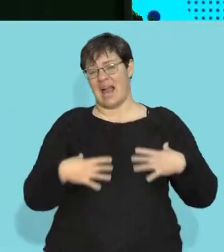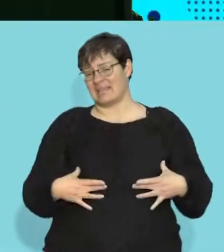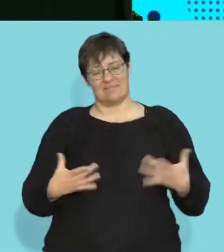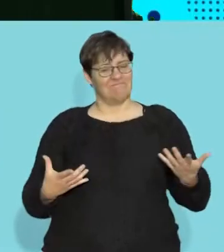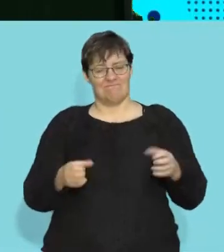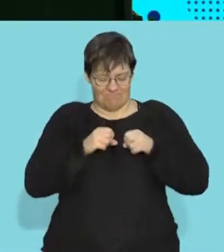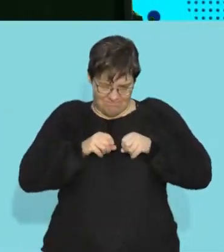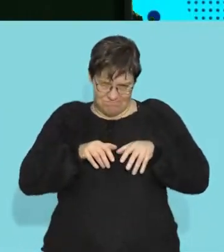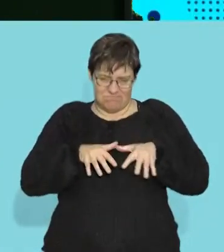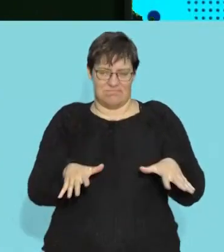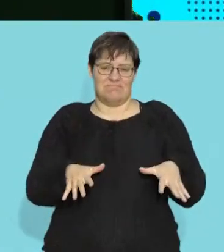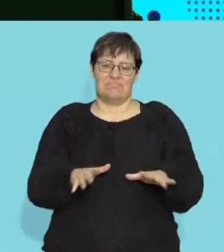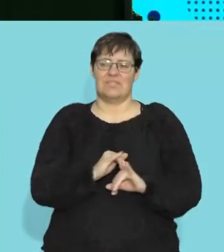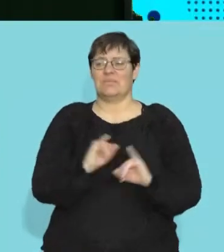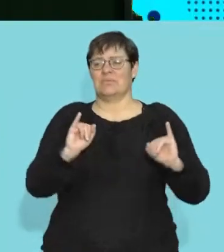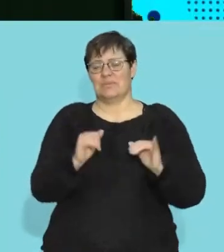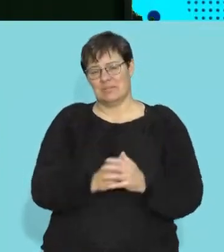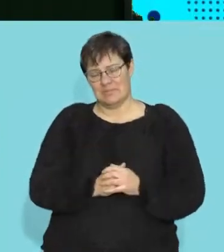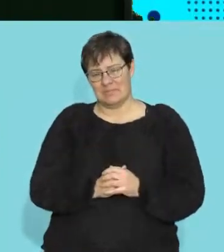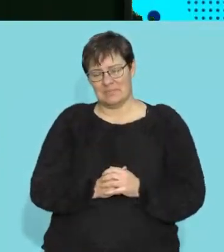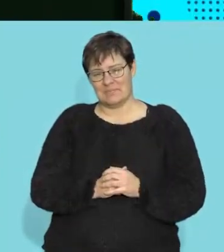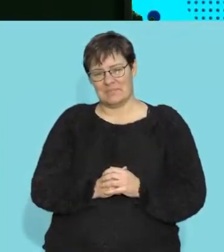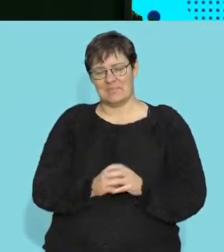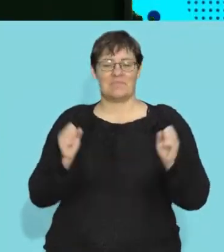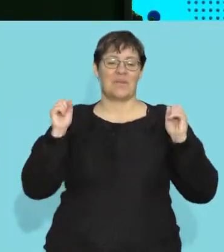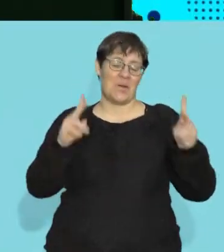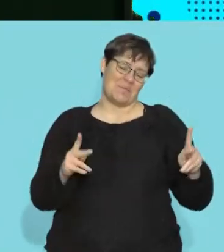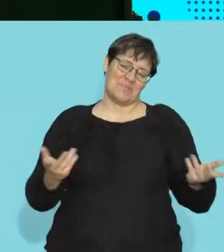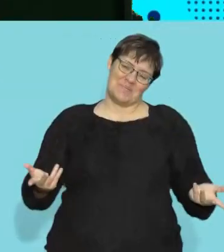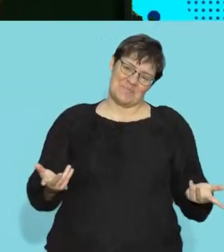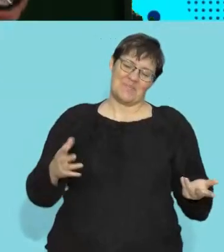of it spreading are quite good. Okay,